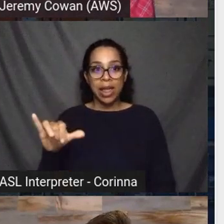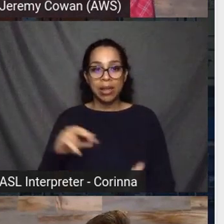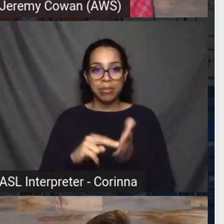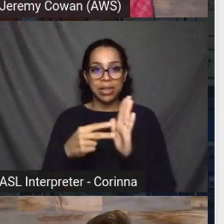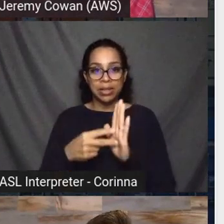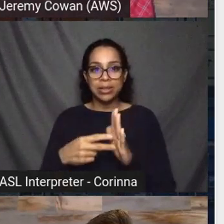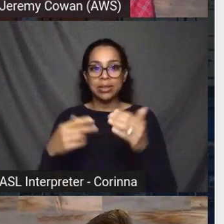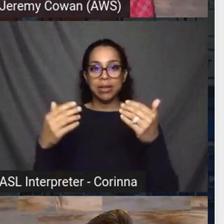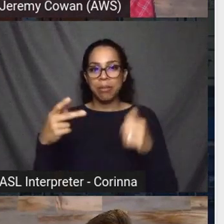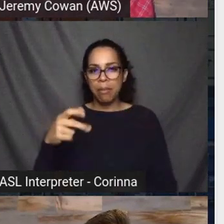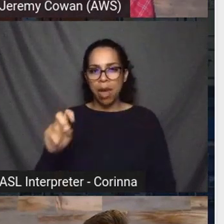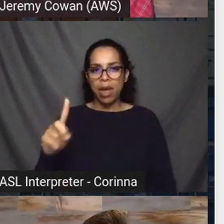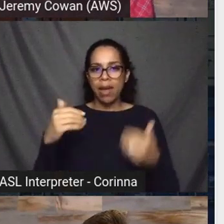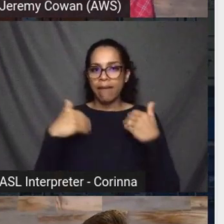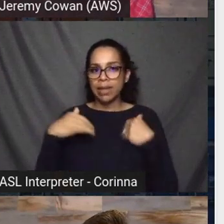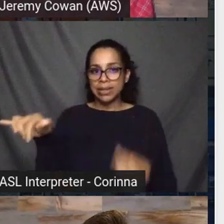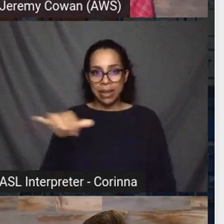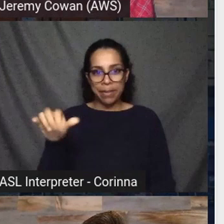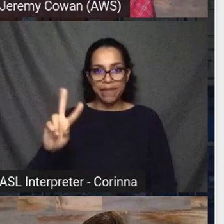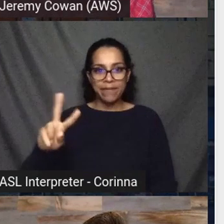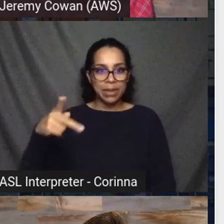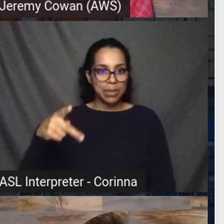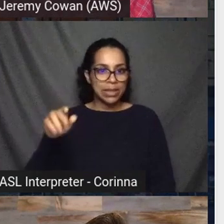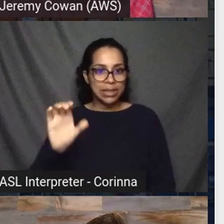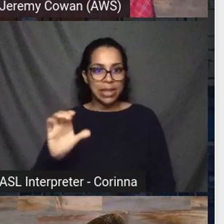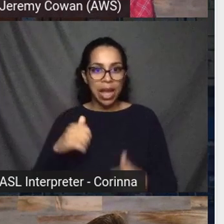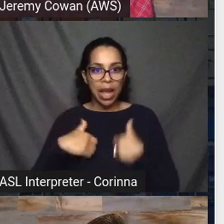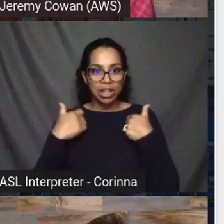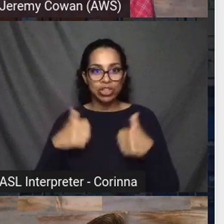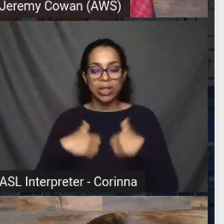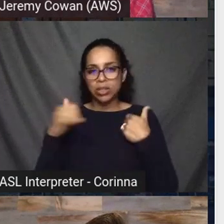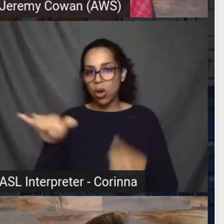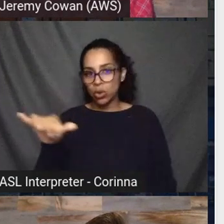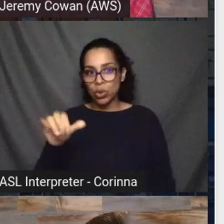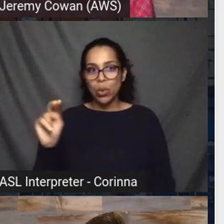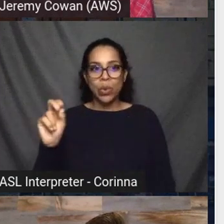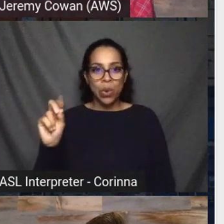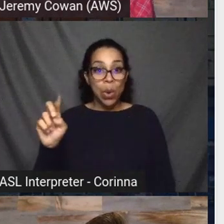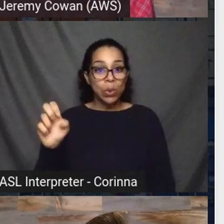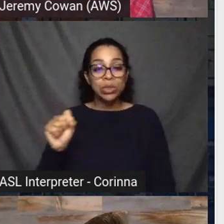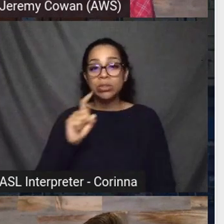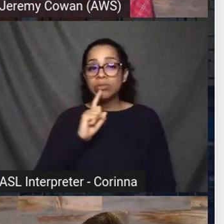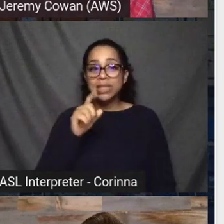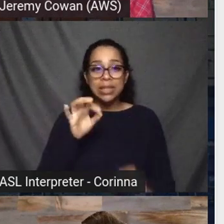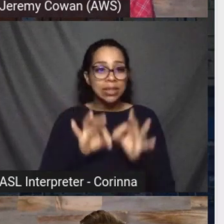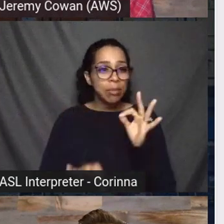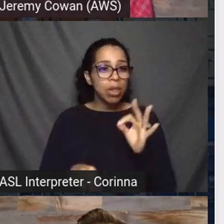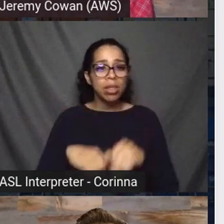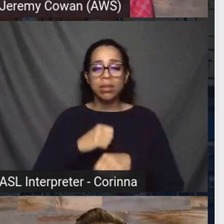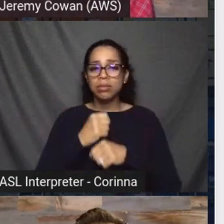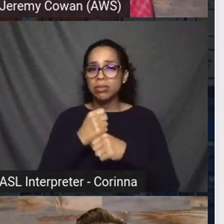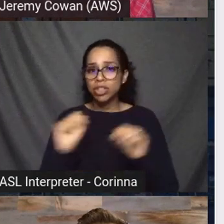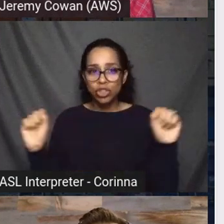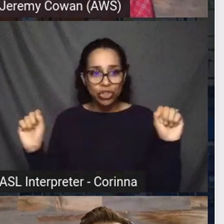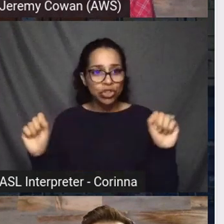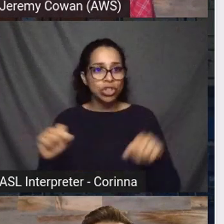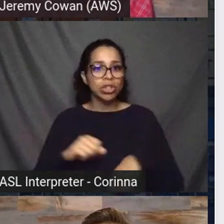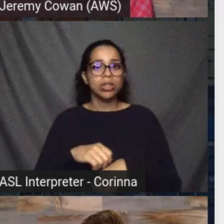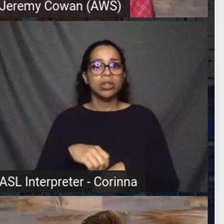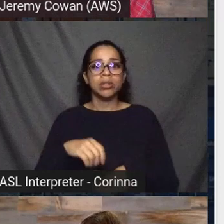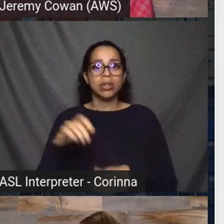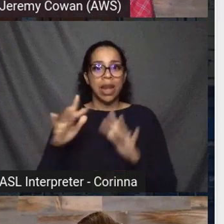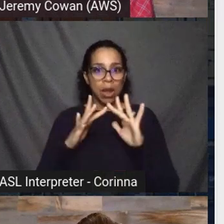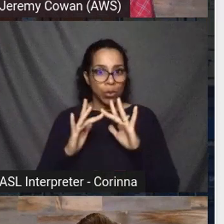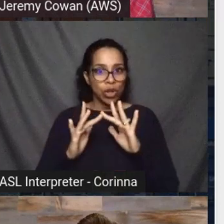IP and as well as the nodes. And it's very simple and secure networking because it actually